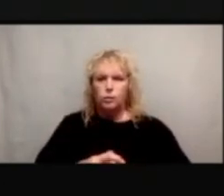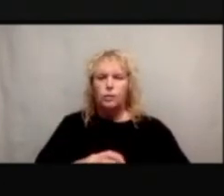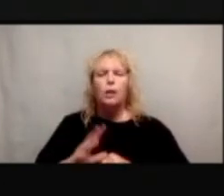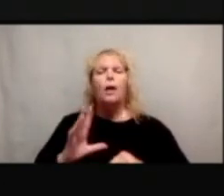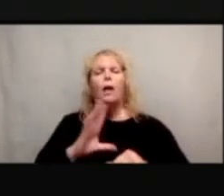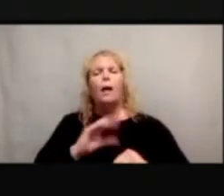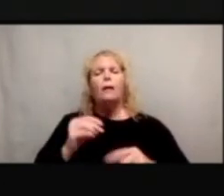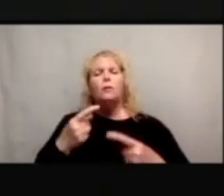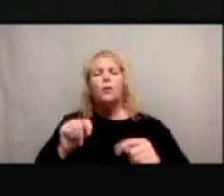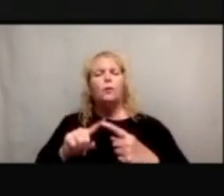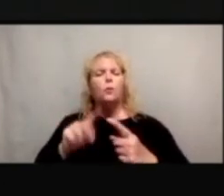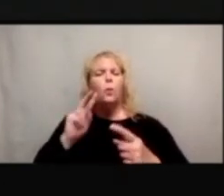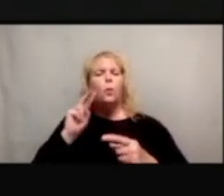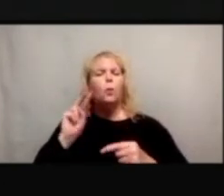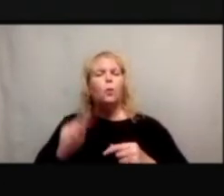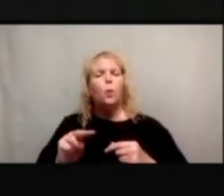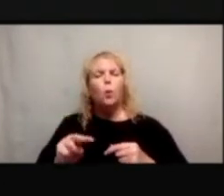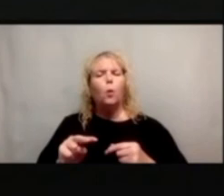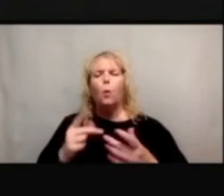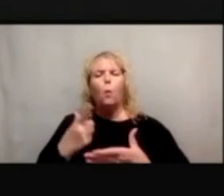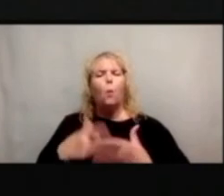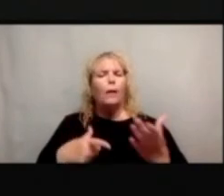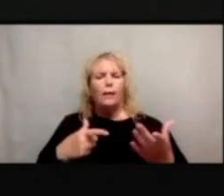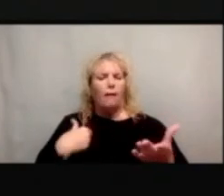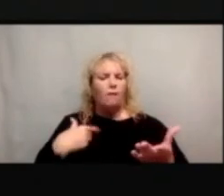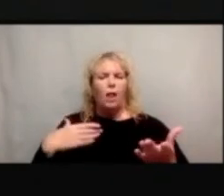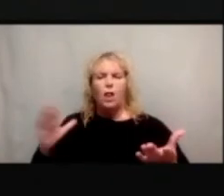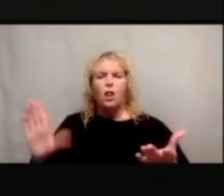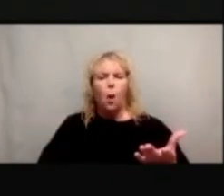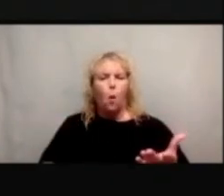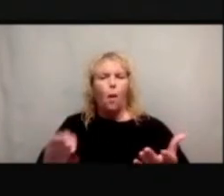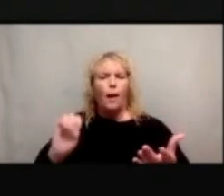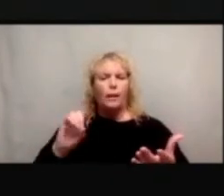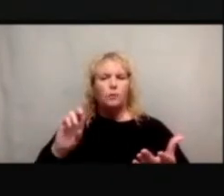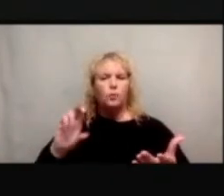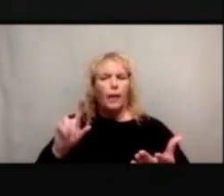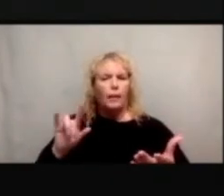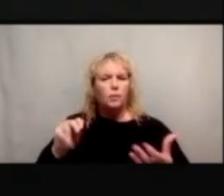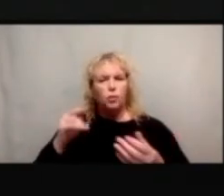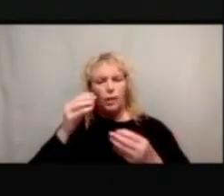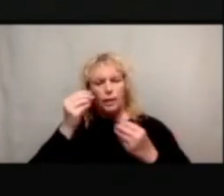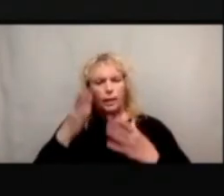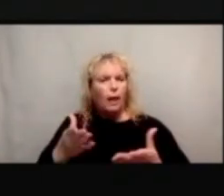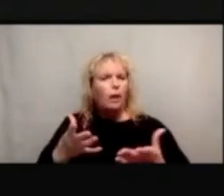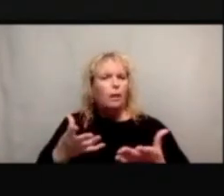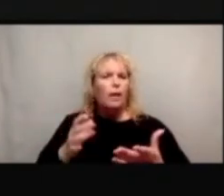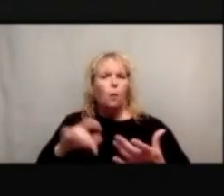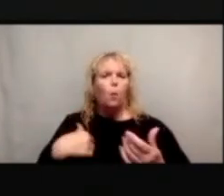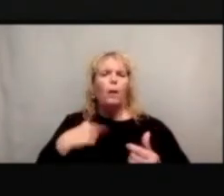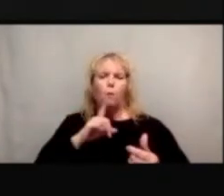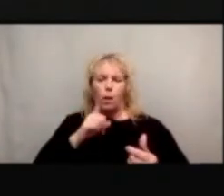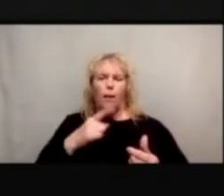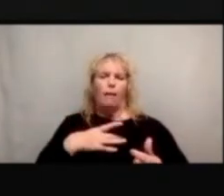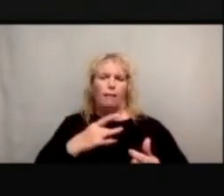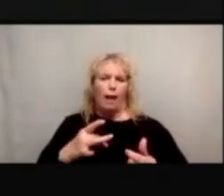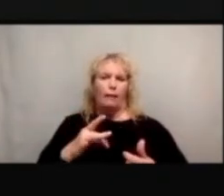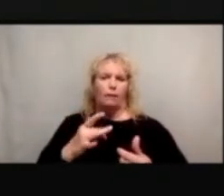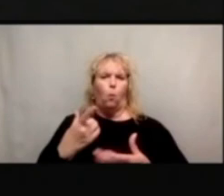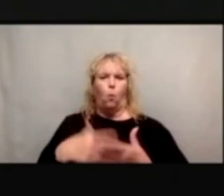for content that was at a pretty low education level, that was easy to consume and understand. We really liked content that's video